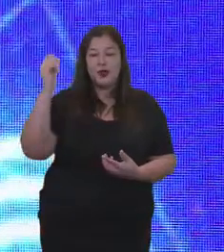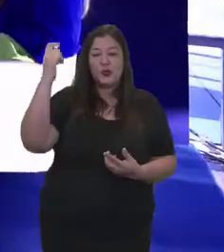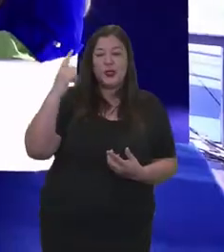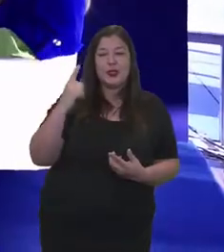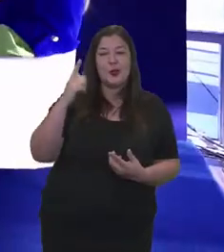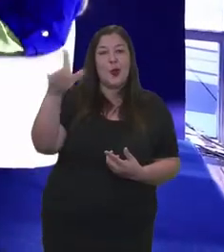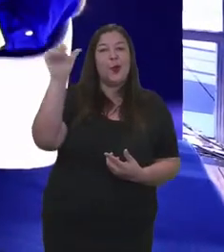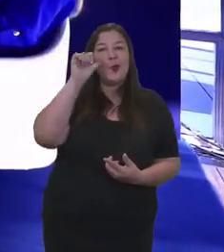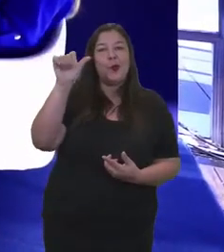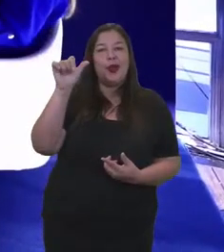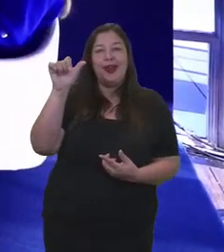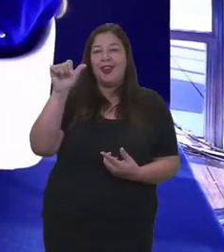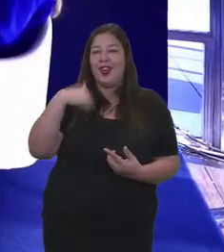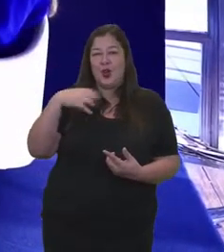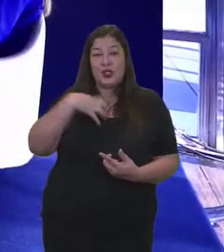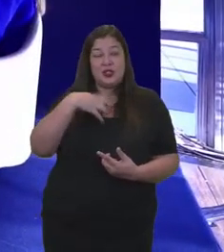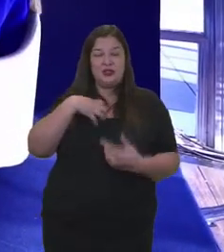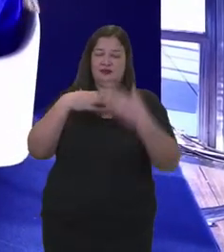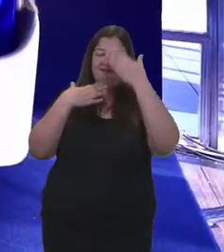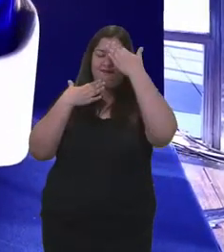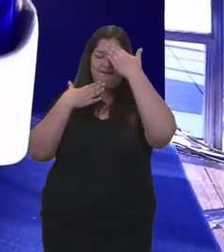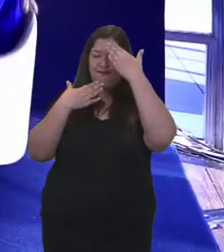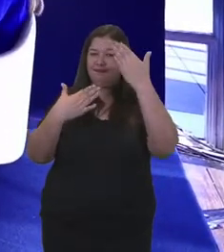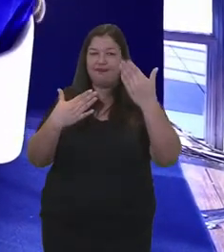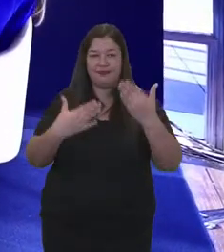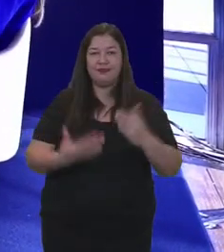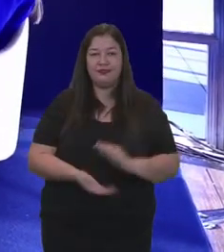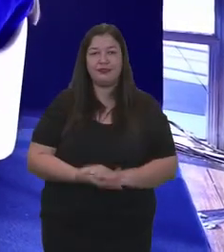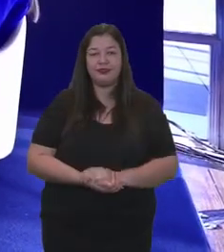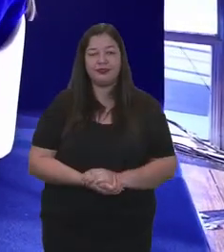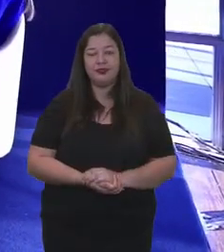women. Vamos passar?